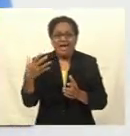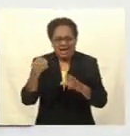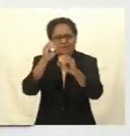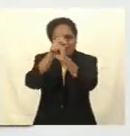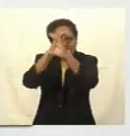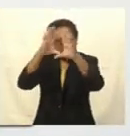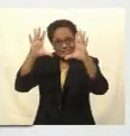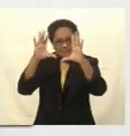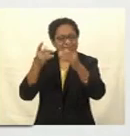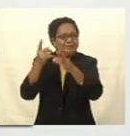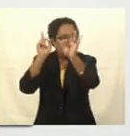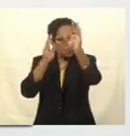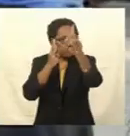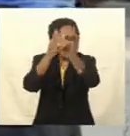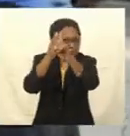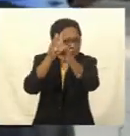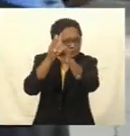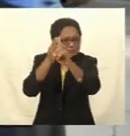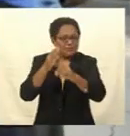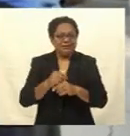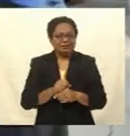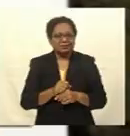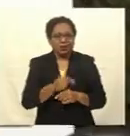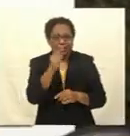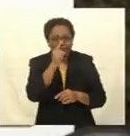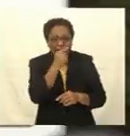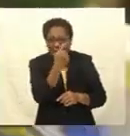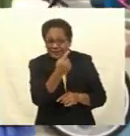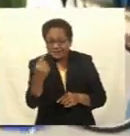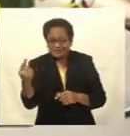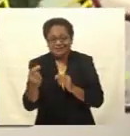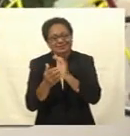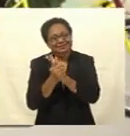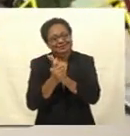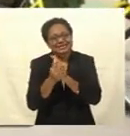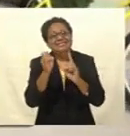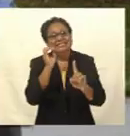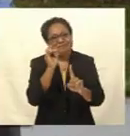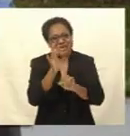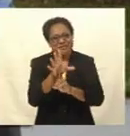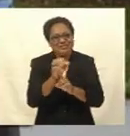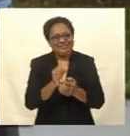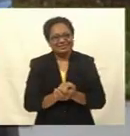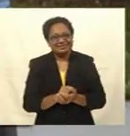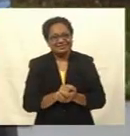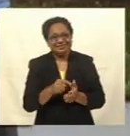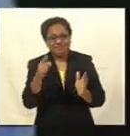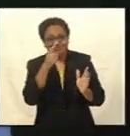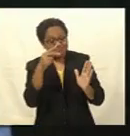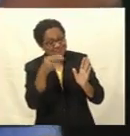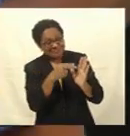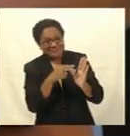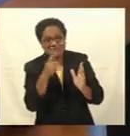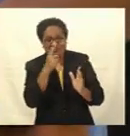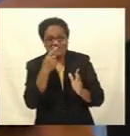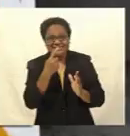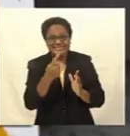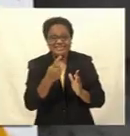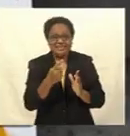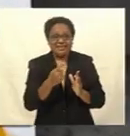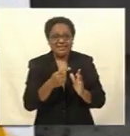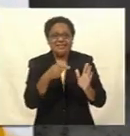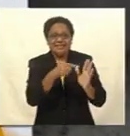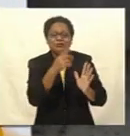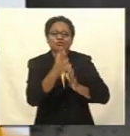goals. Every human being is a masterpiece. What do you see? Confidence. Painting for me is also about legacy.